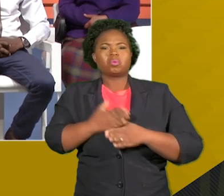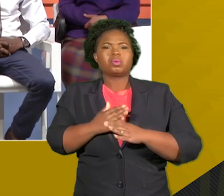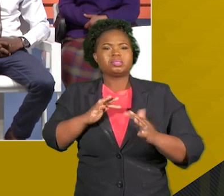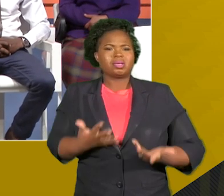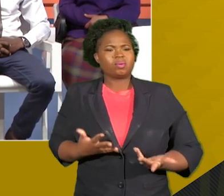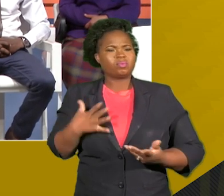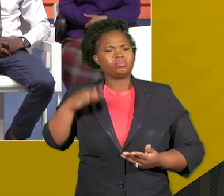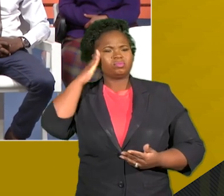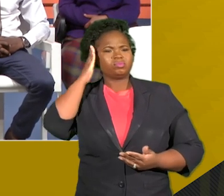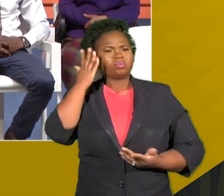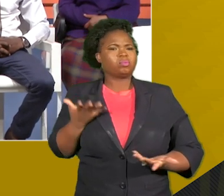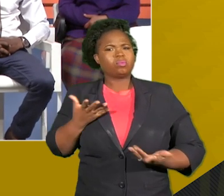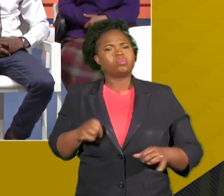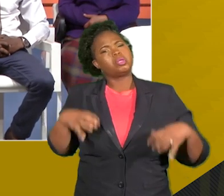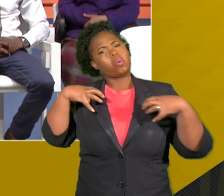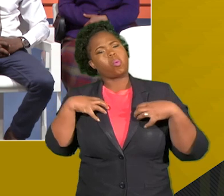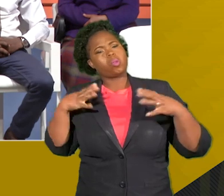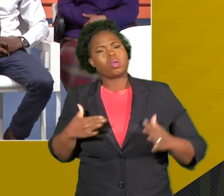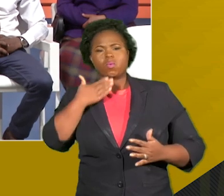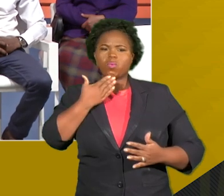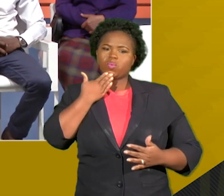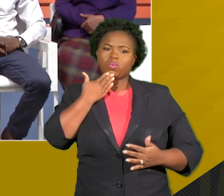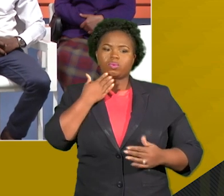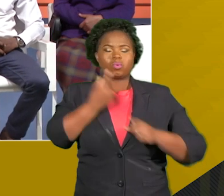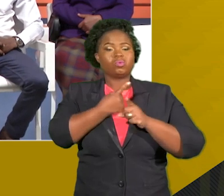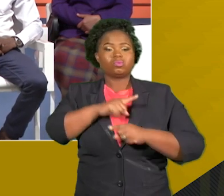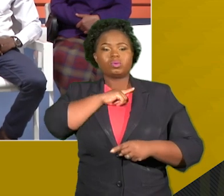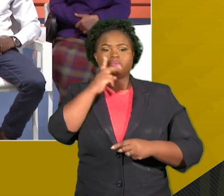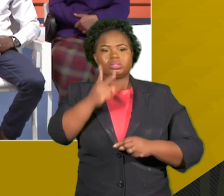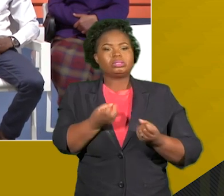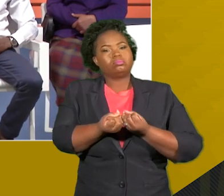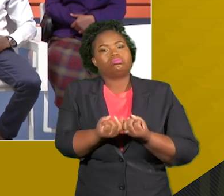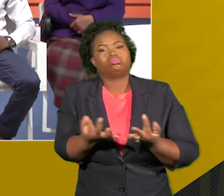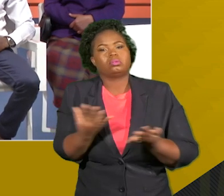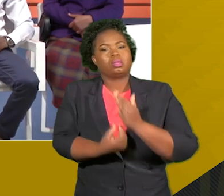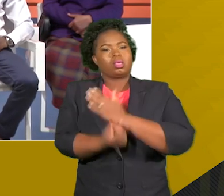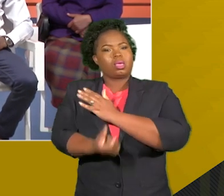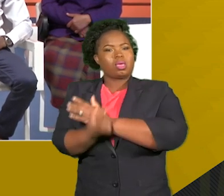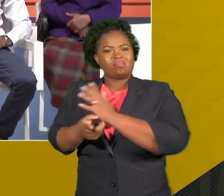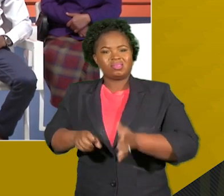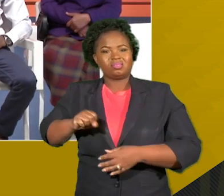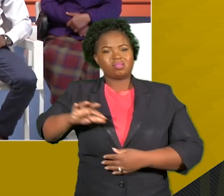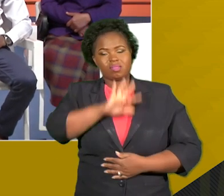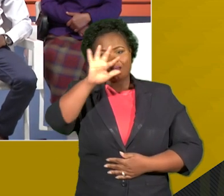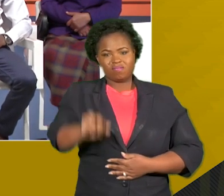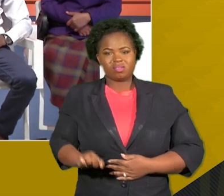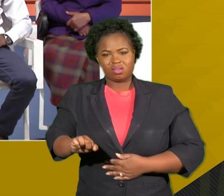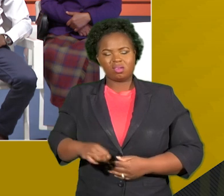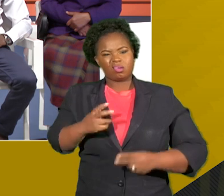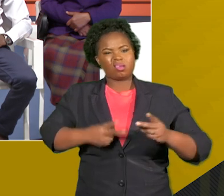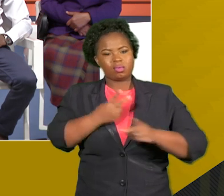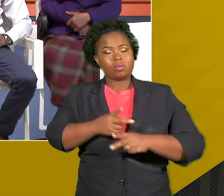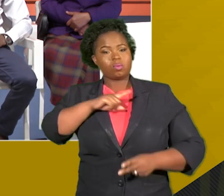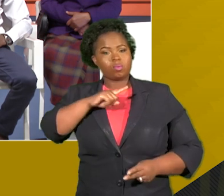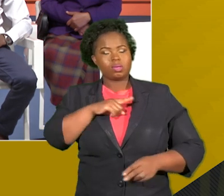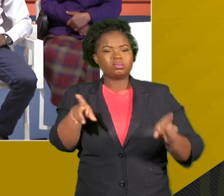exactly ukuthi ubani ongakwazi ukuthi I own and ongay own. We've seen the trend ikhula kakhulukazi ning South Africa, nase Africa yonkani, where